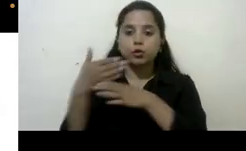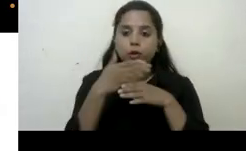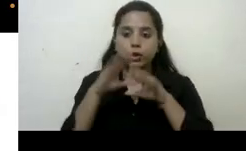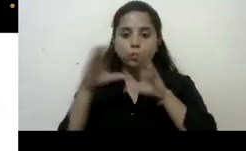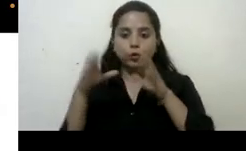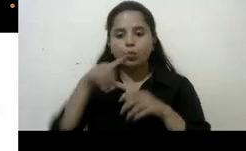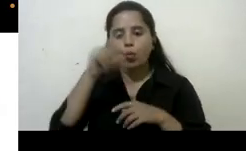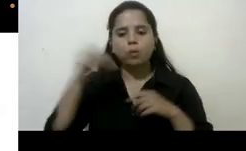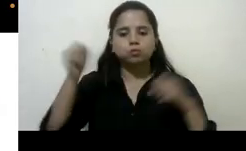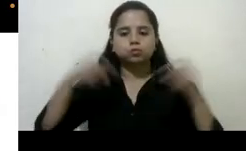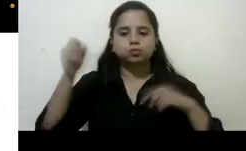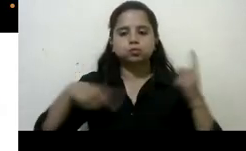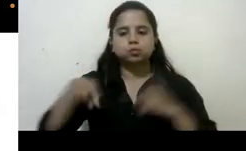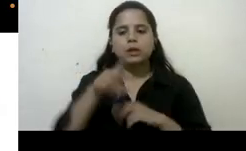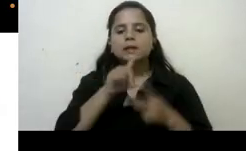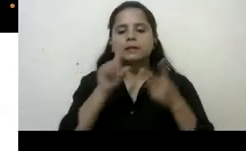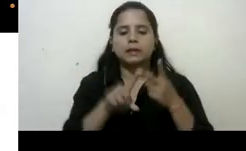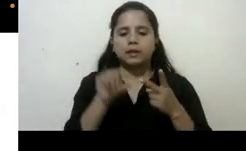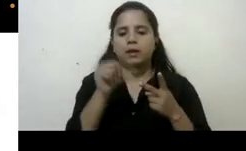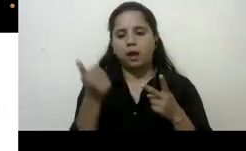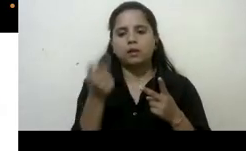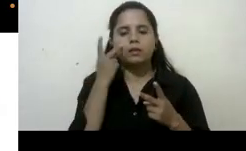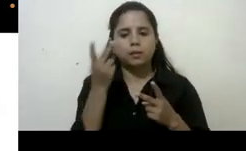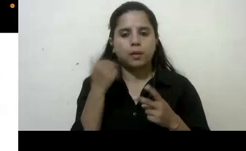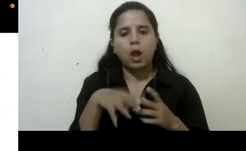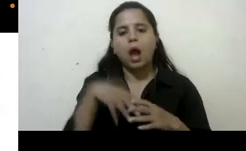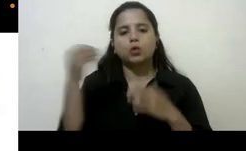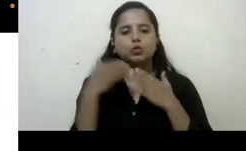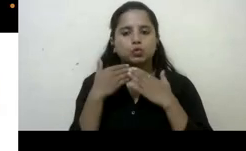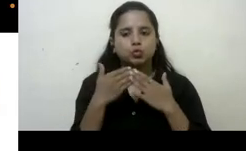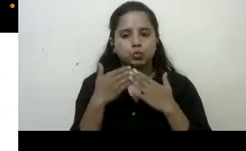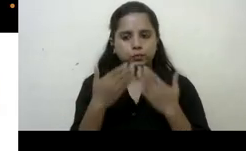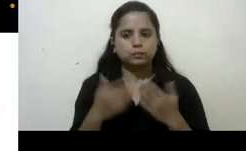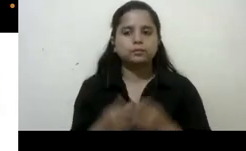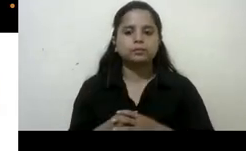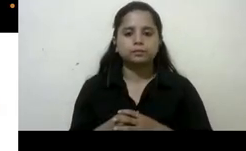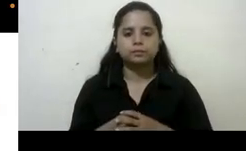WhatsApp. So this was a second type of outside the schools.